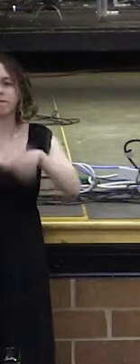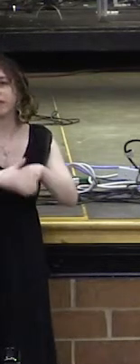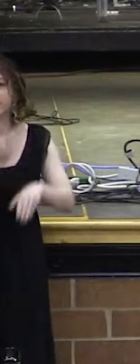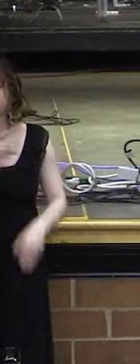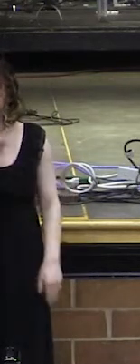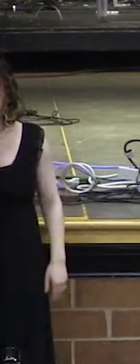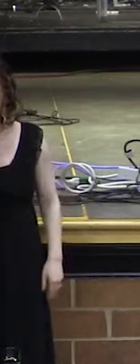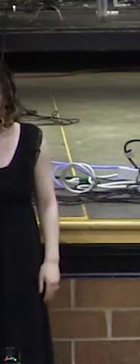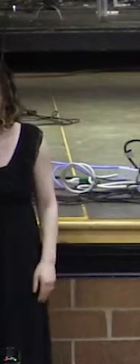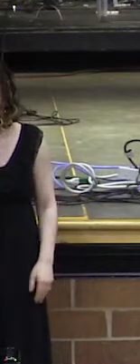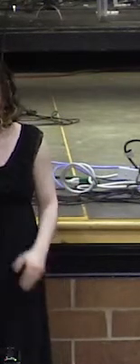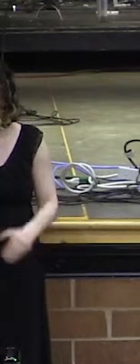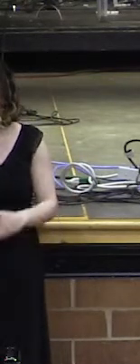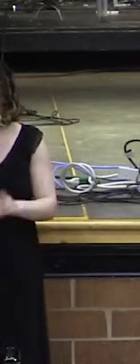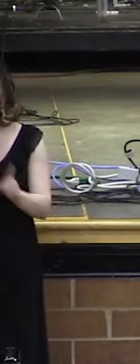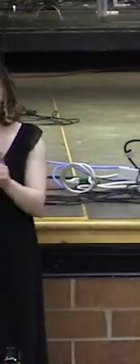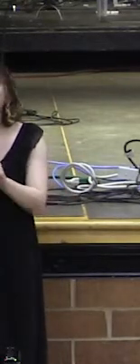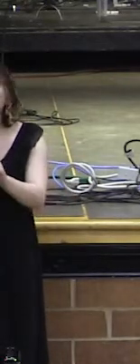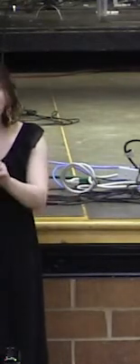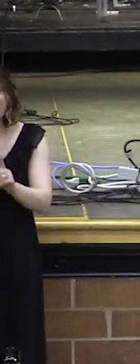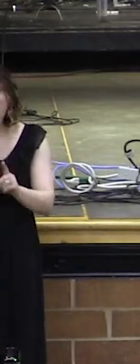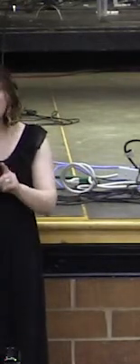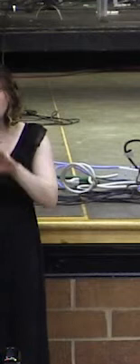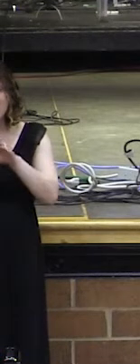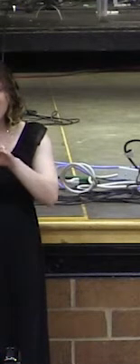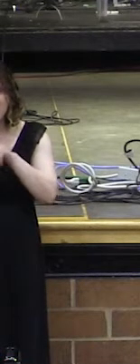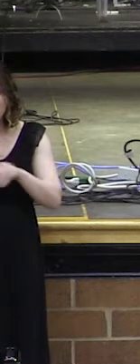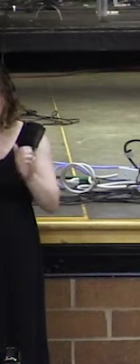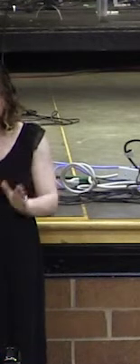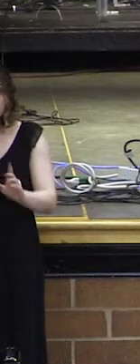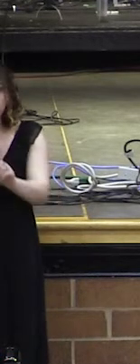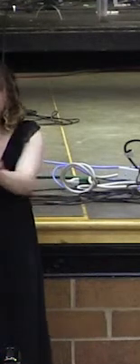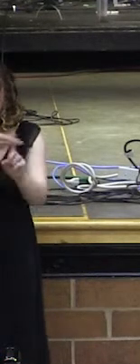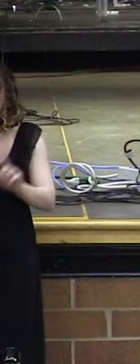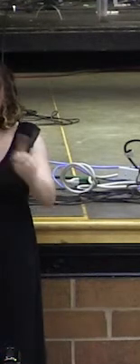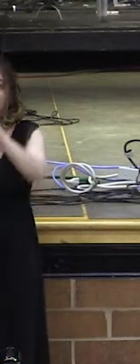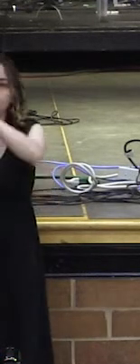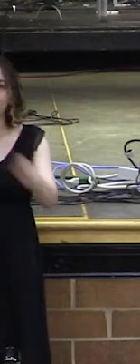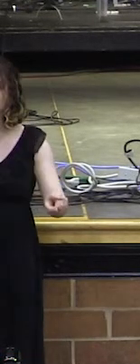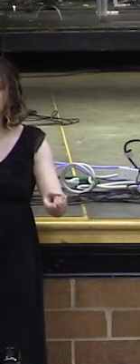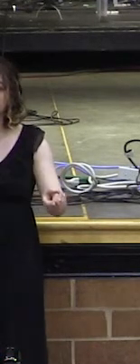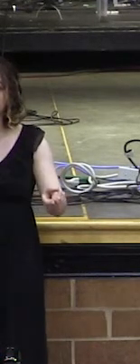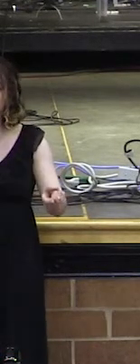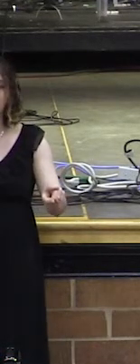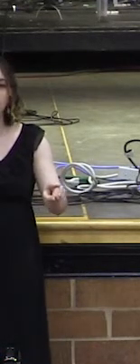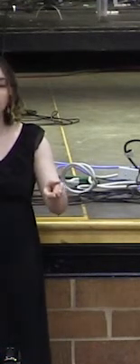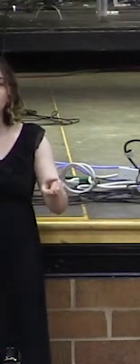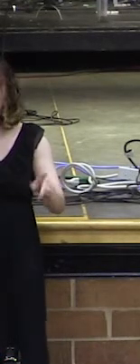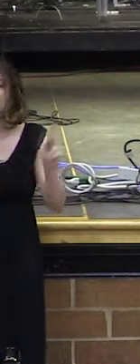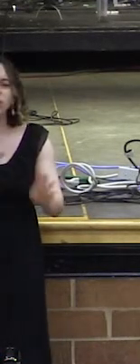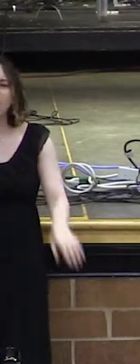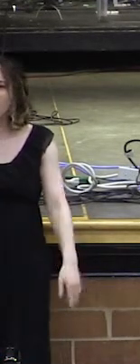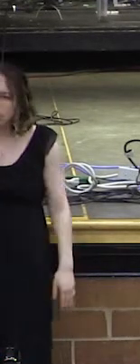Lord there are people that come in the church and they try to turn God's grace into an excuse for sin let me